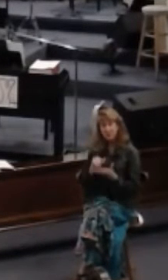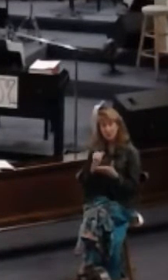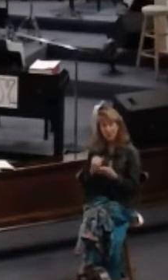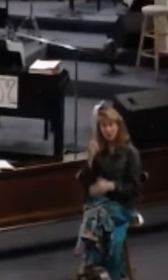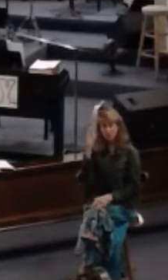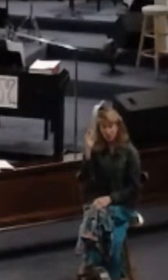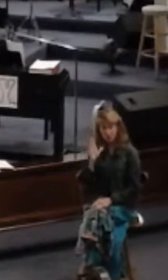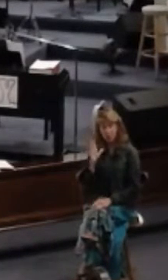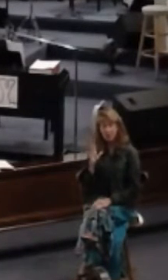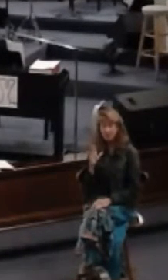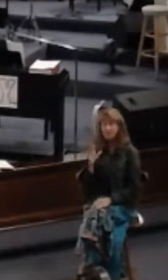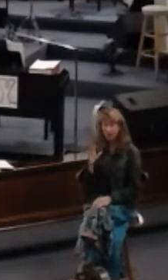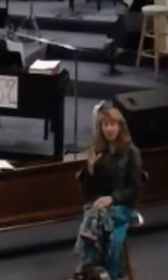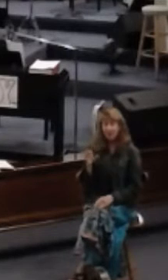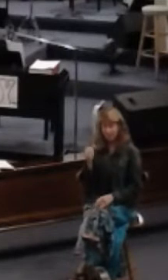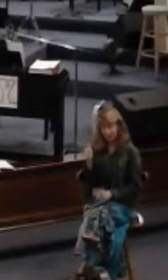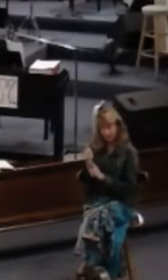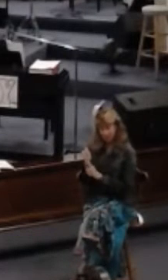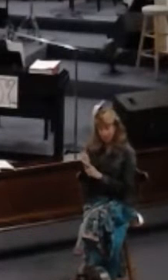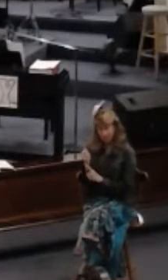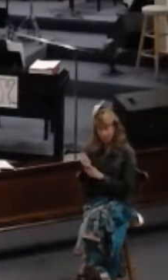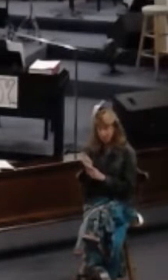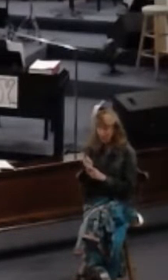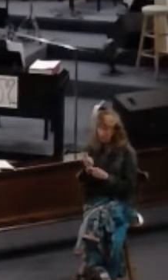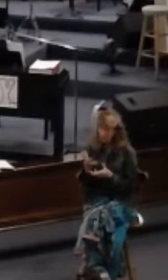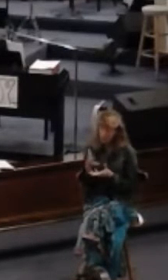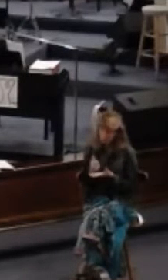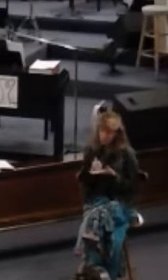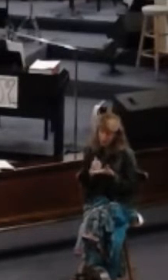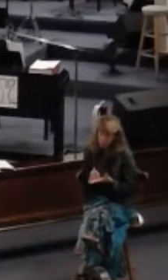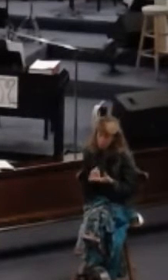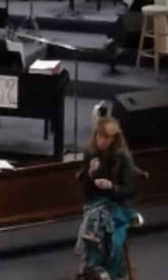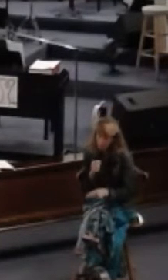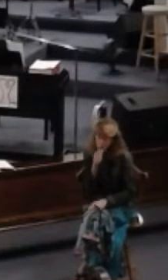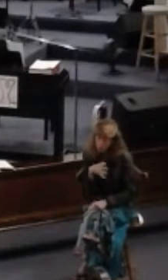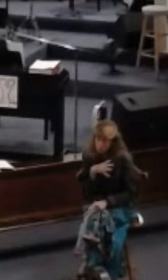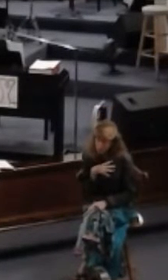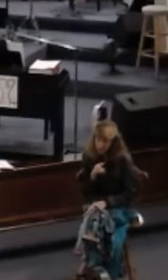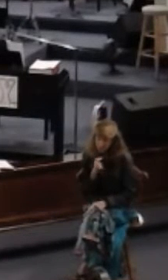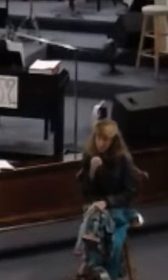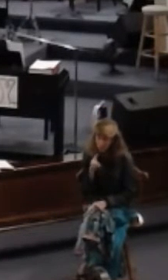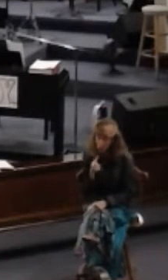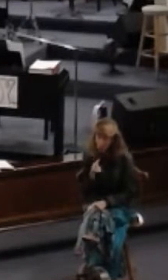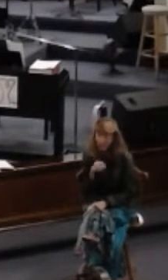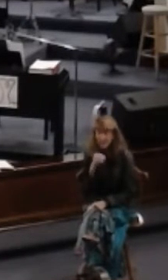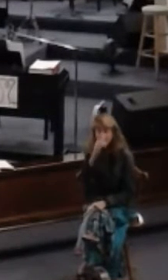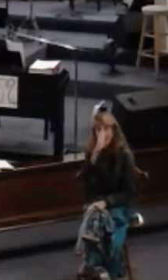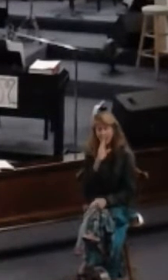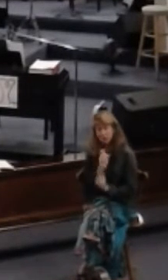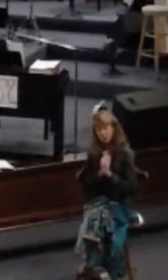preacher met the needs of a destitute widow, and God rewarded him.